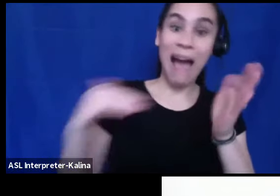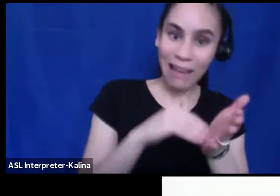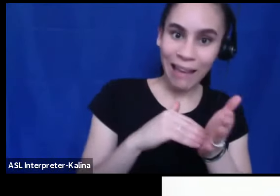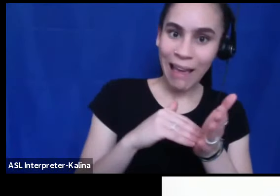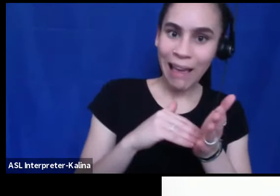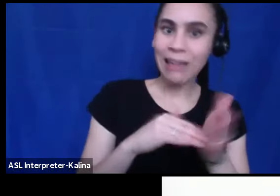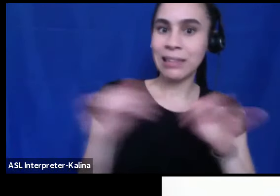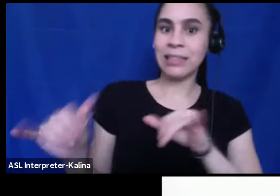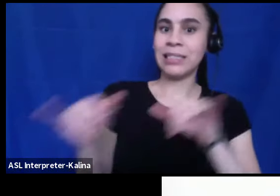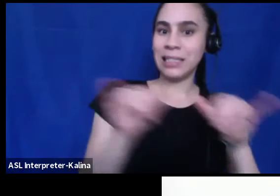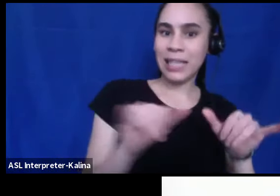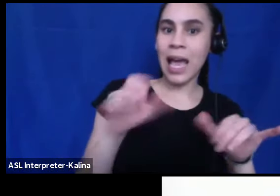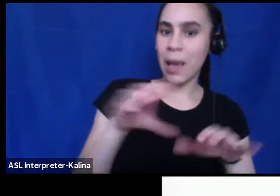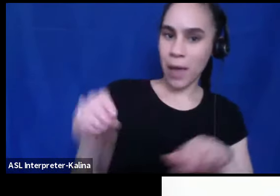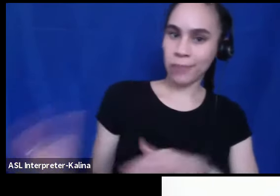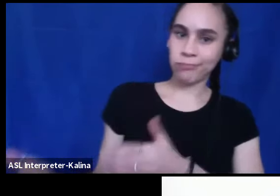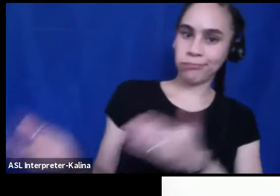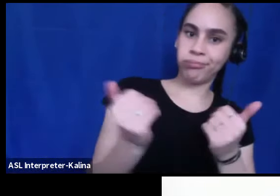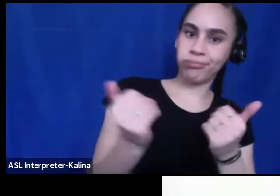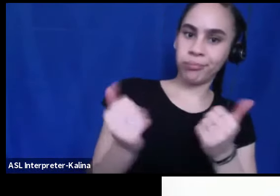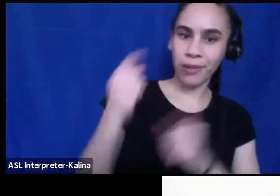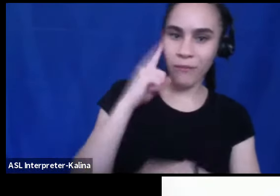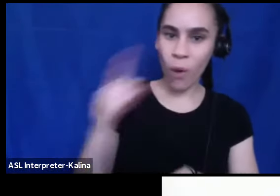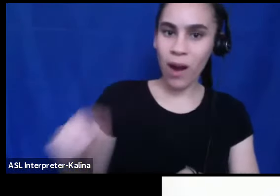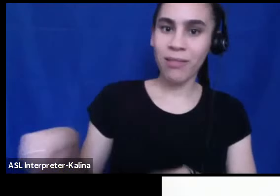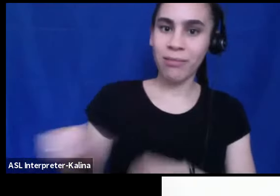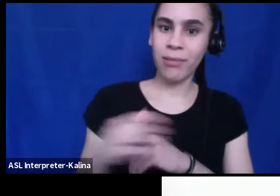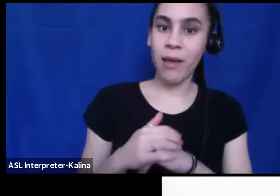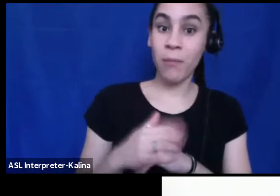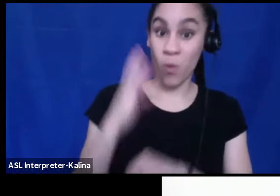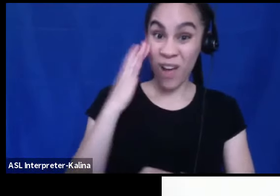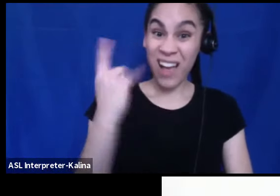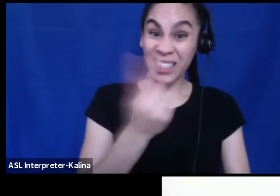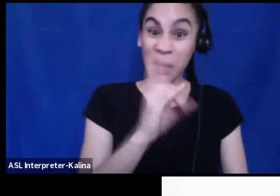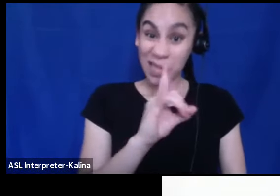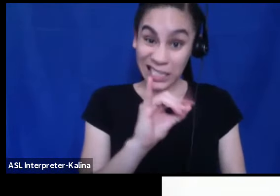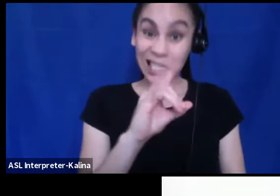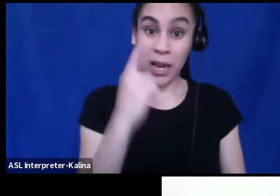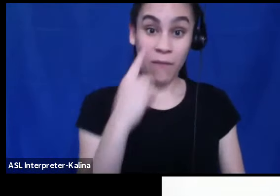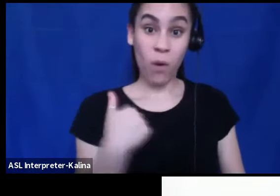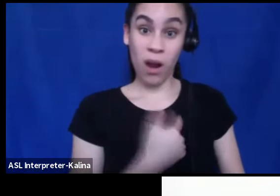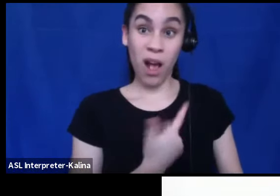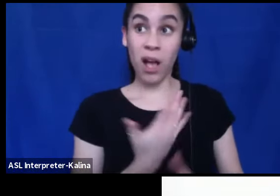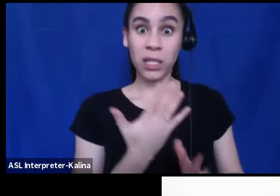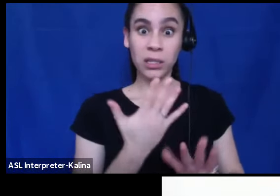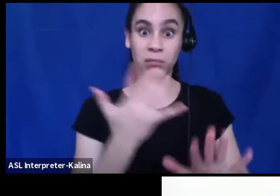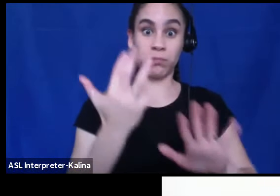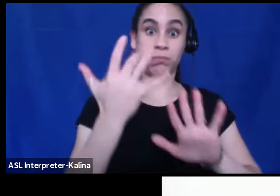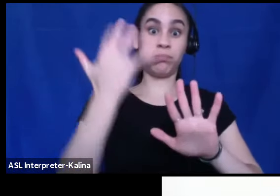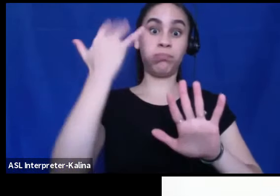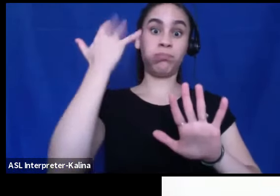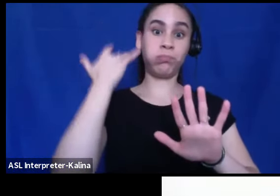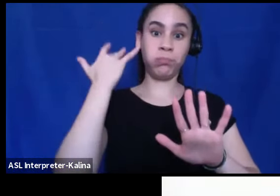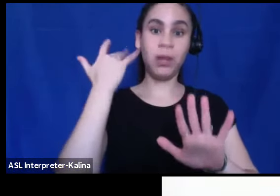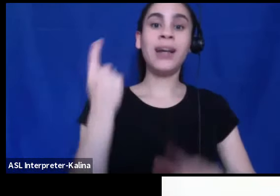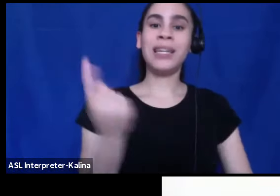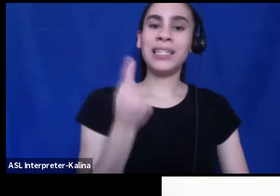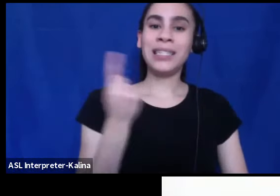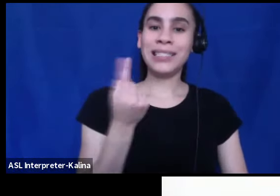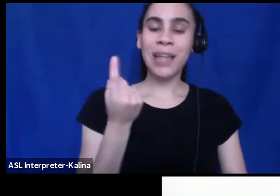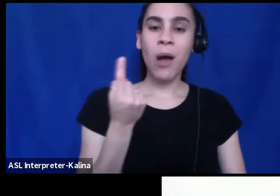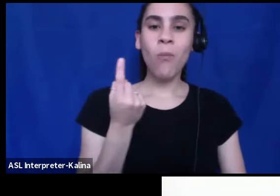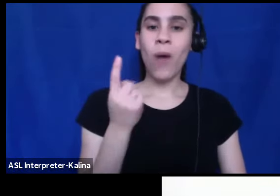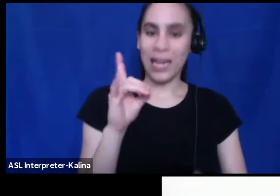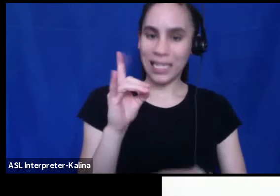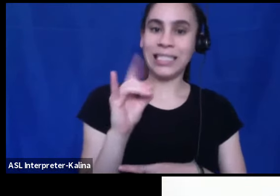chair to the table for them, because someone did it for us at some point, right? somebody made that connection or made that